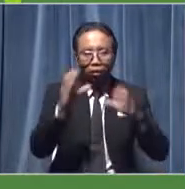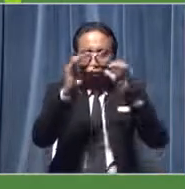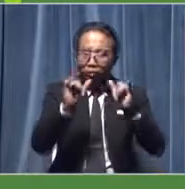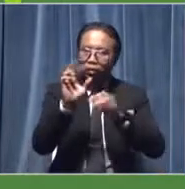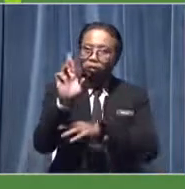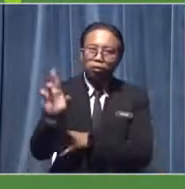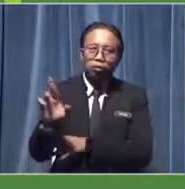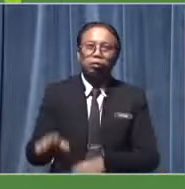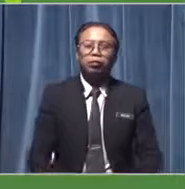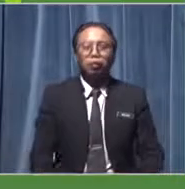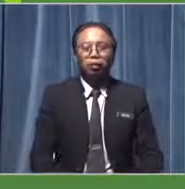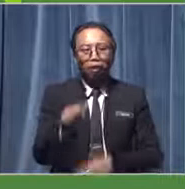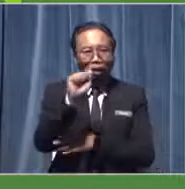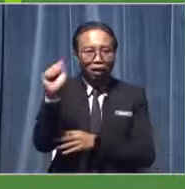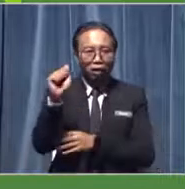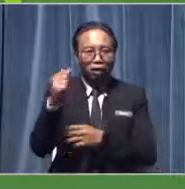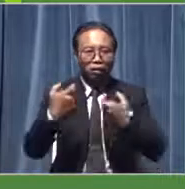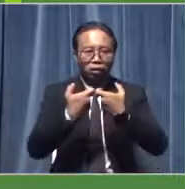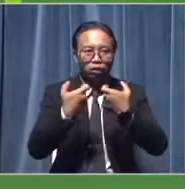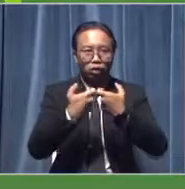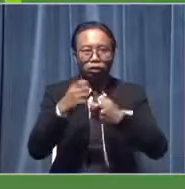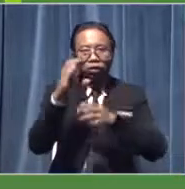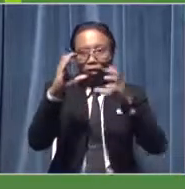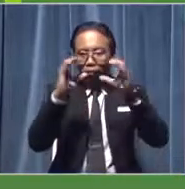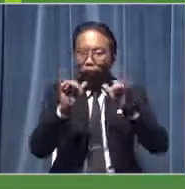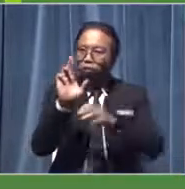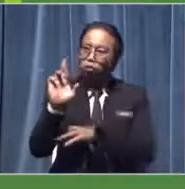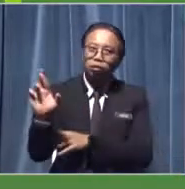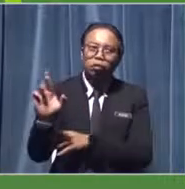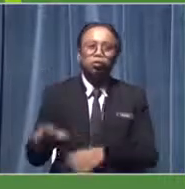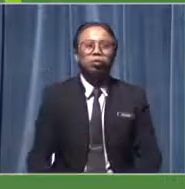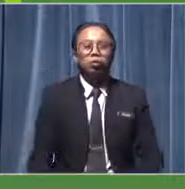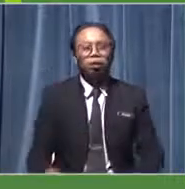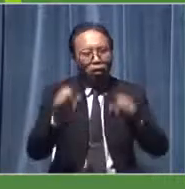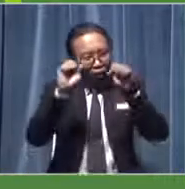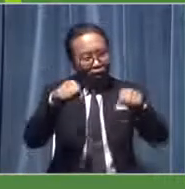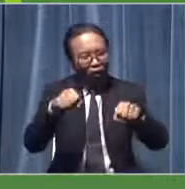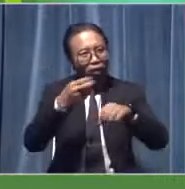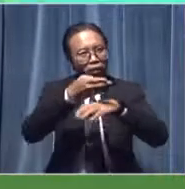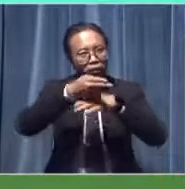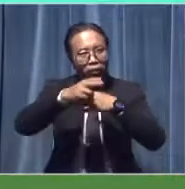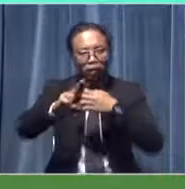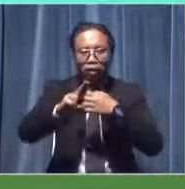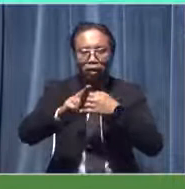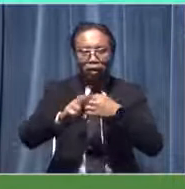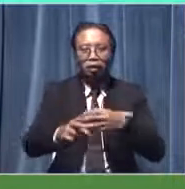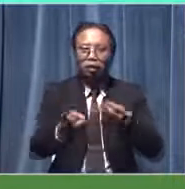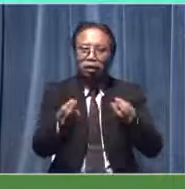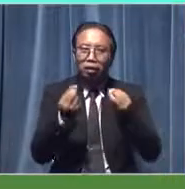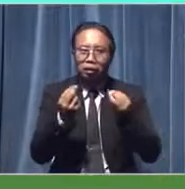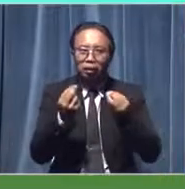can supply the energy needed to maintain the memory in